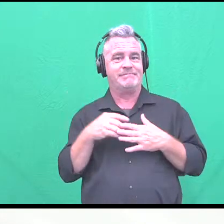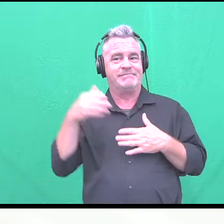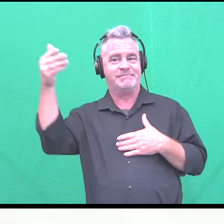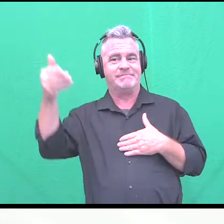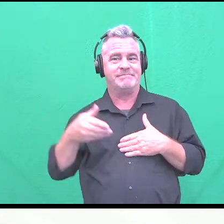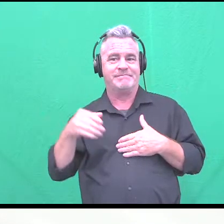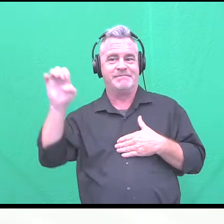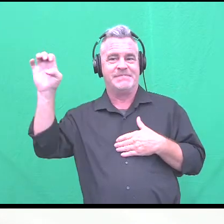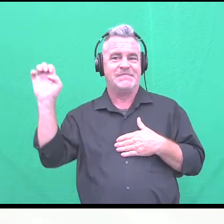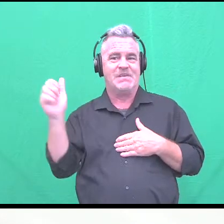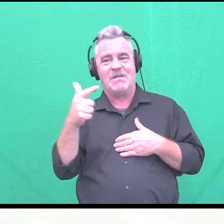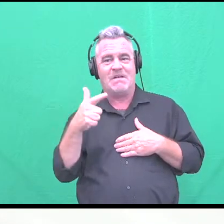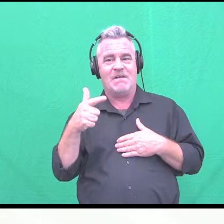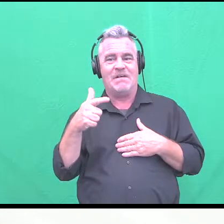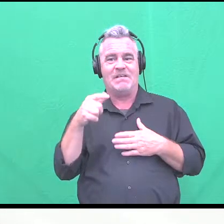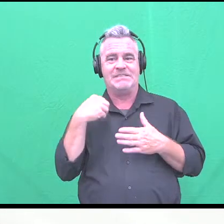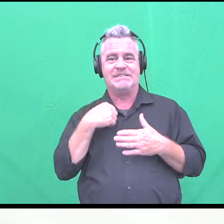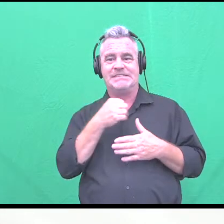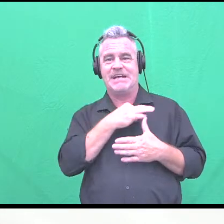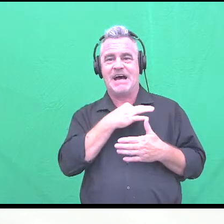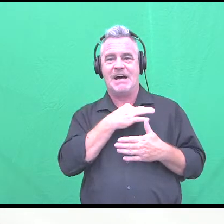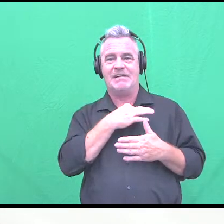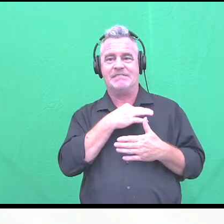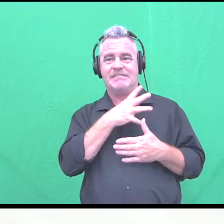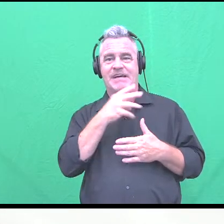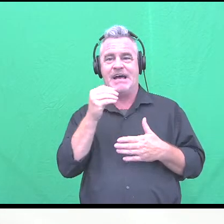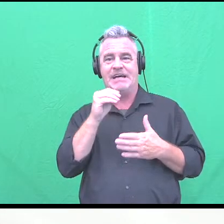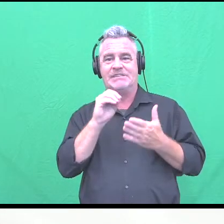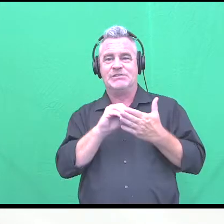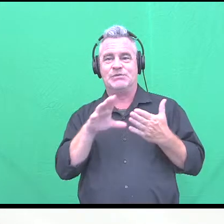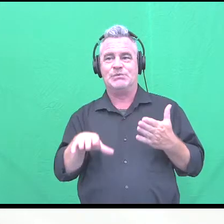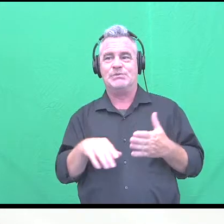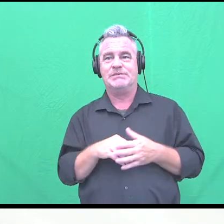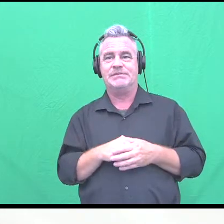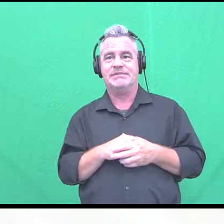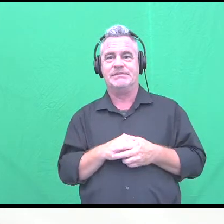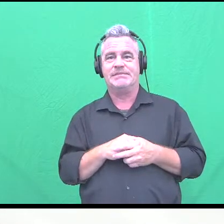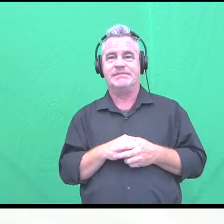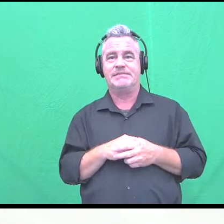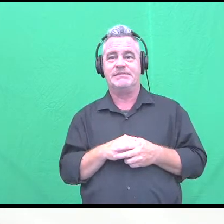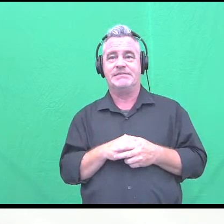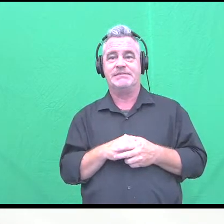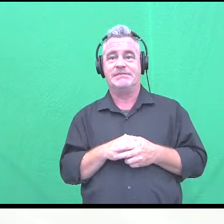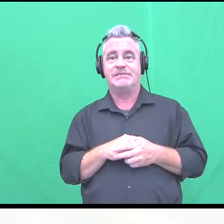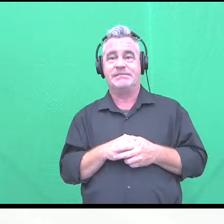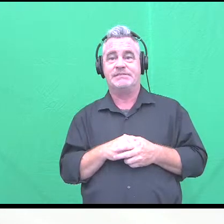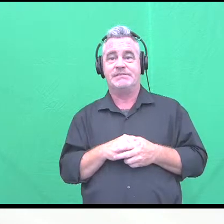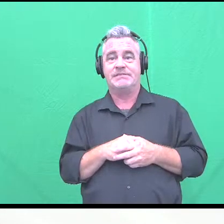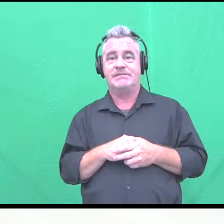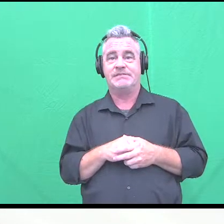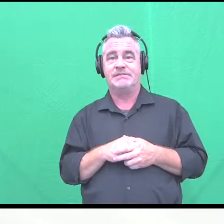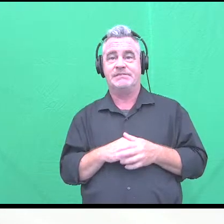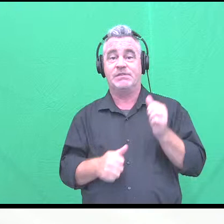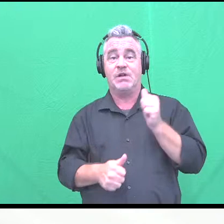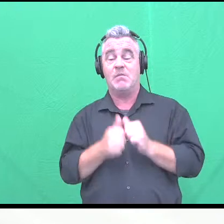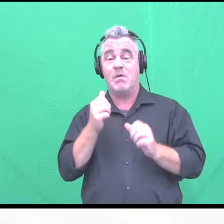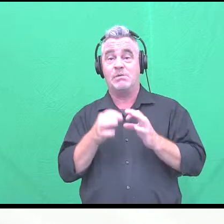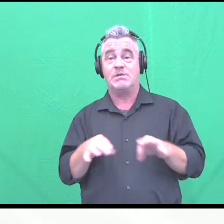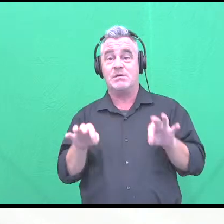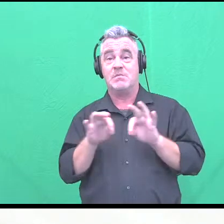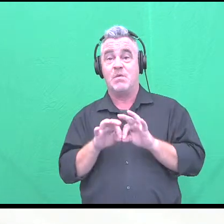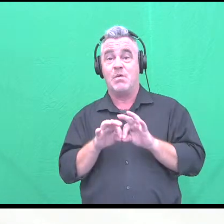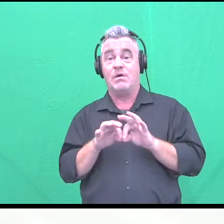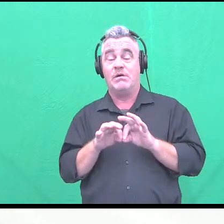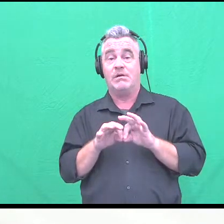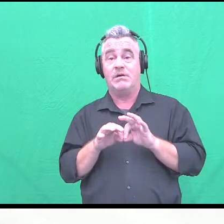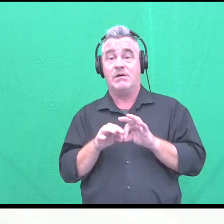back all of our staff and students starting on Wednesday. The most important prevention measure is that all